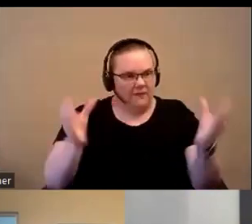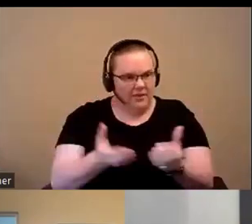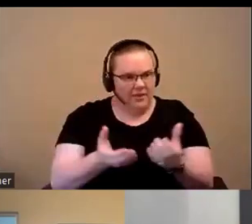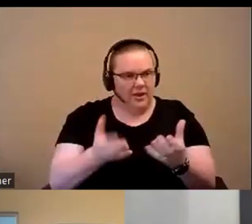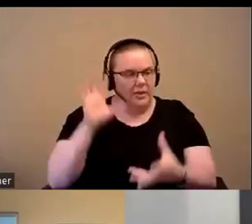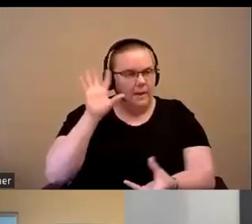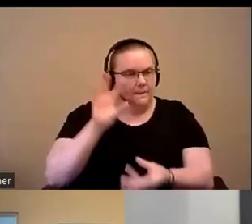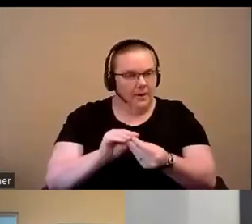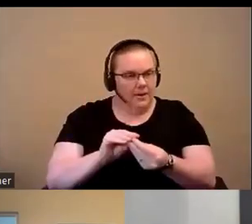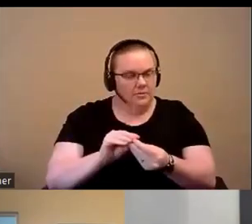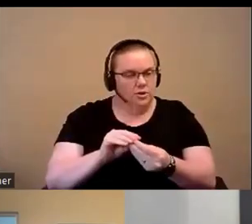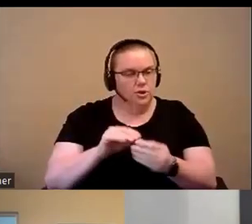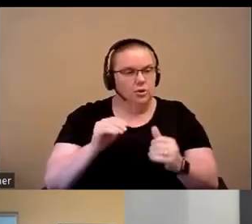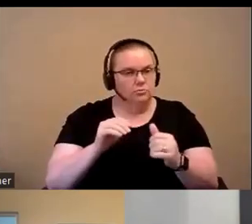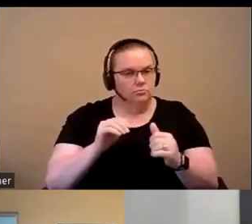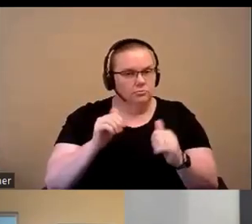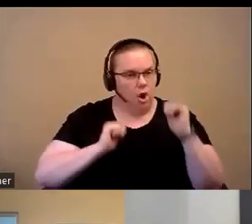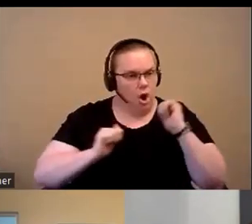And